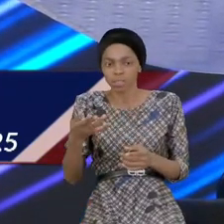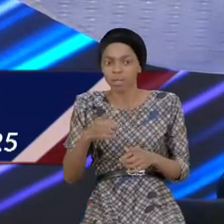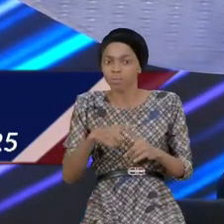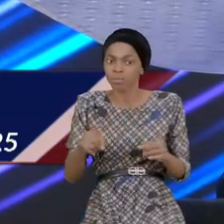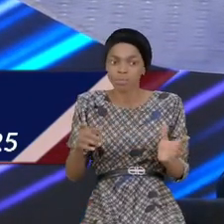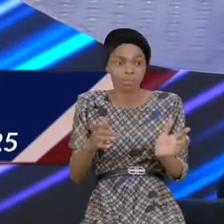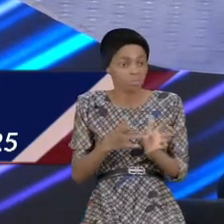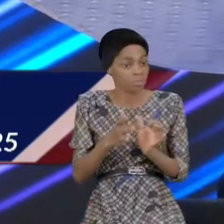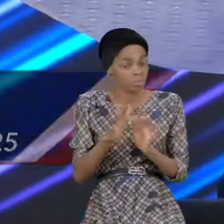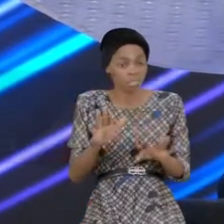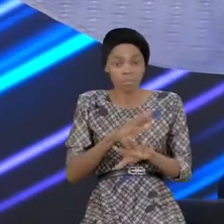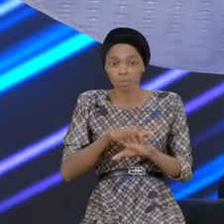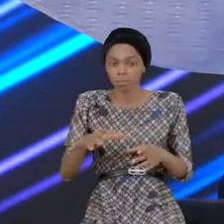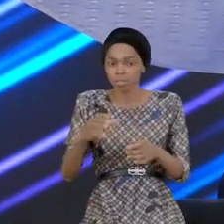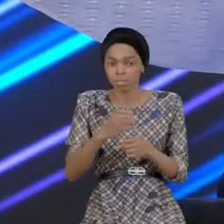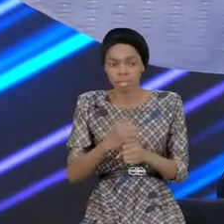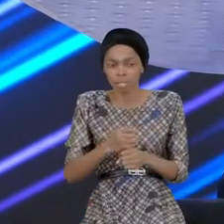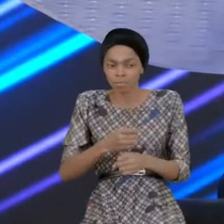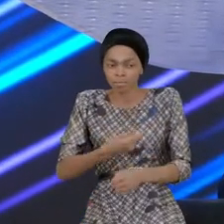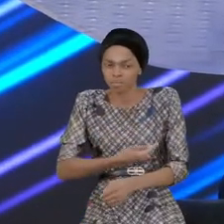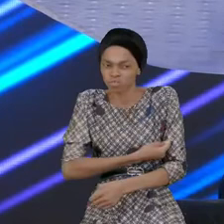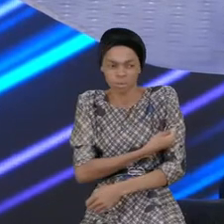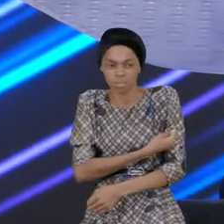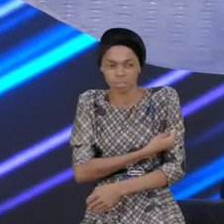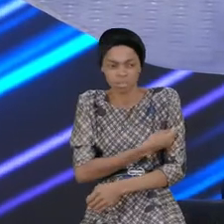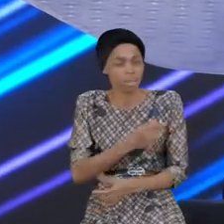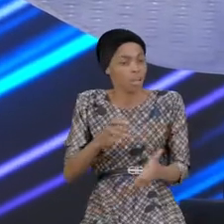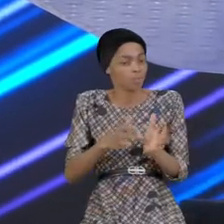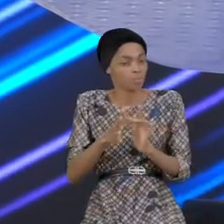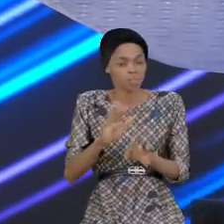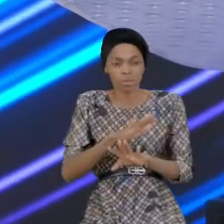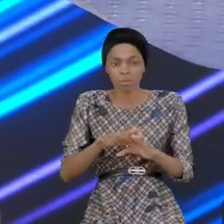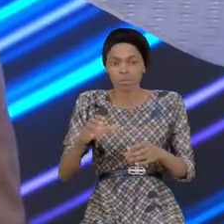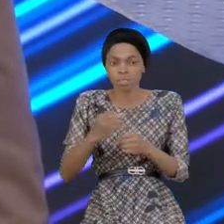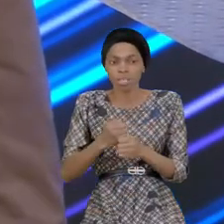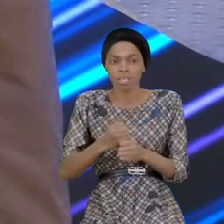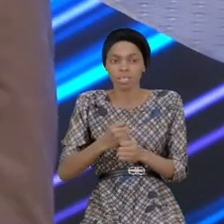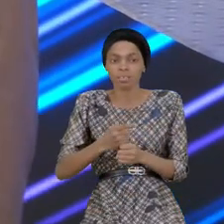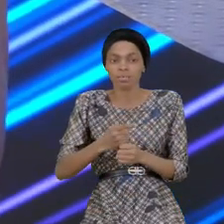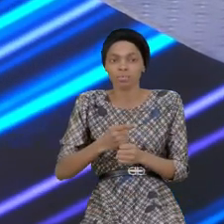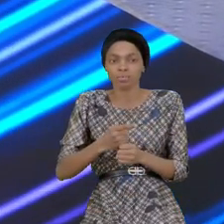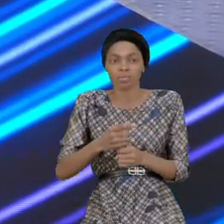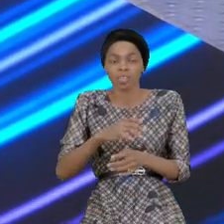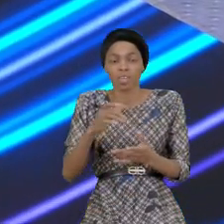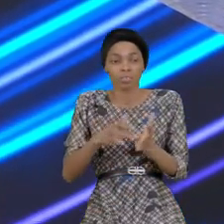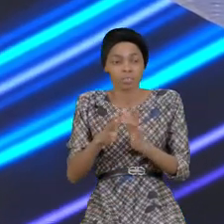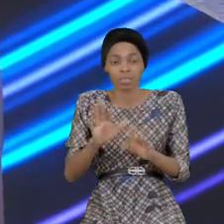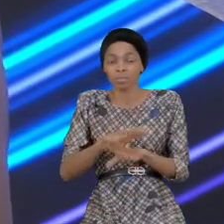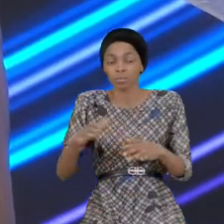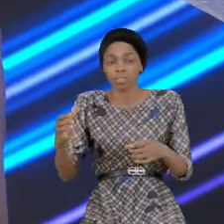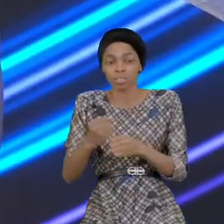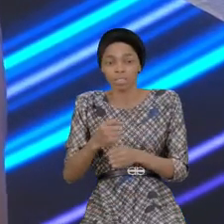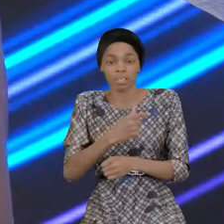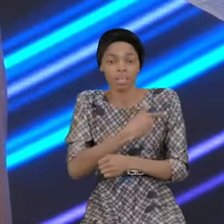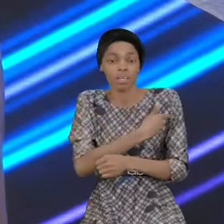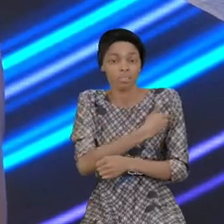those hard drugs. Christians don't take the alcohol. But there are ideas